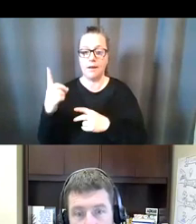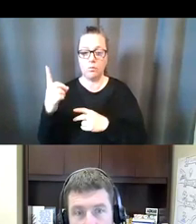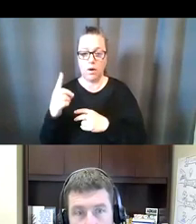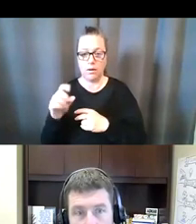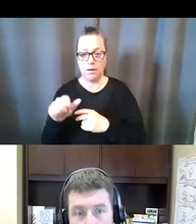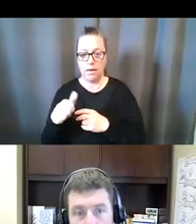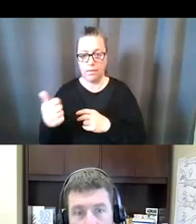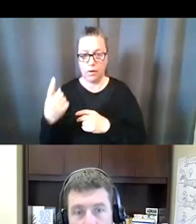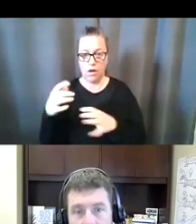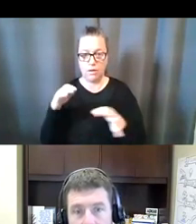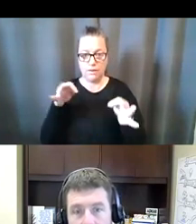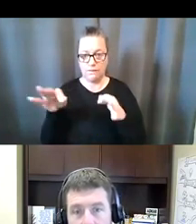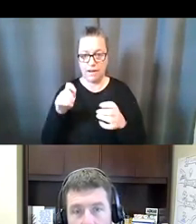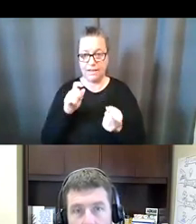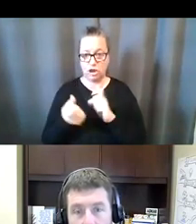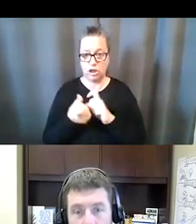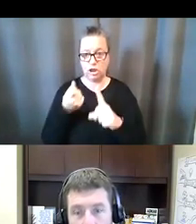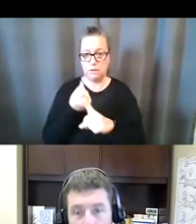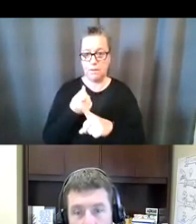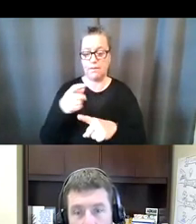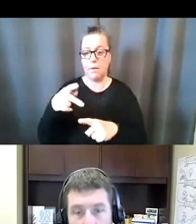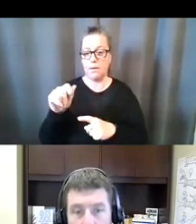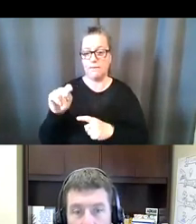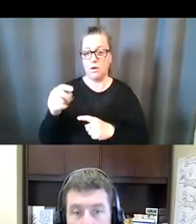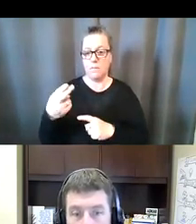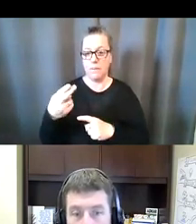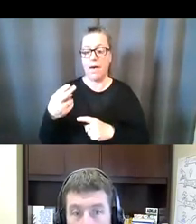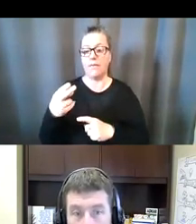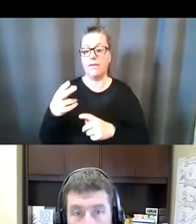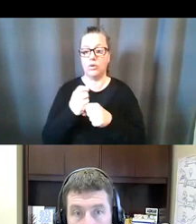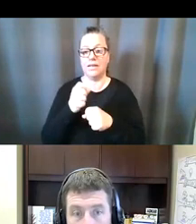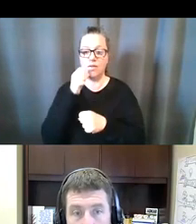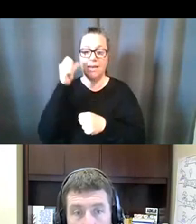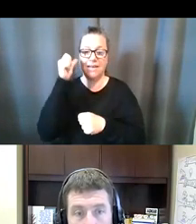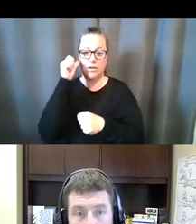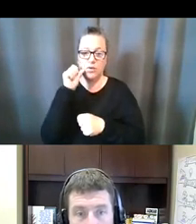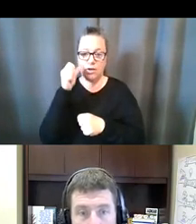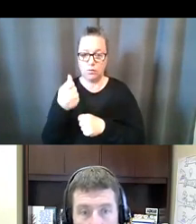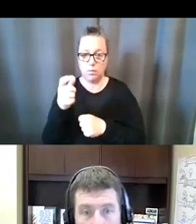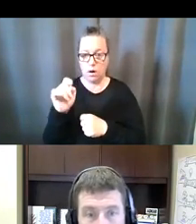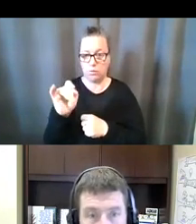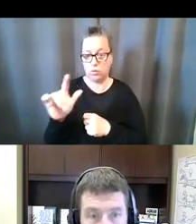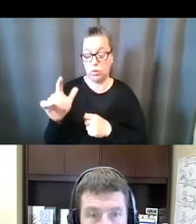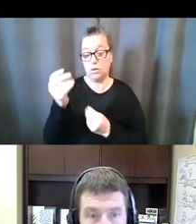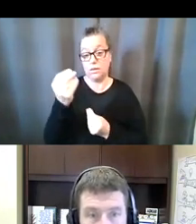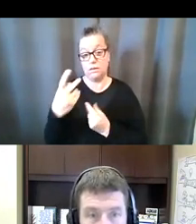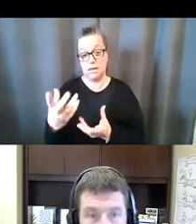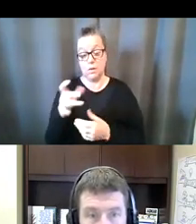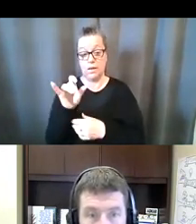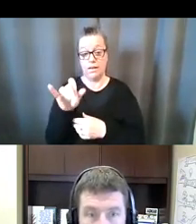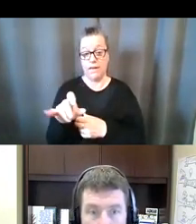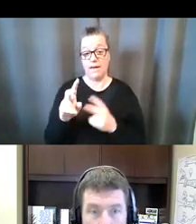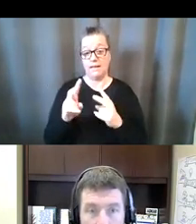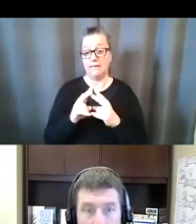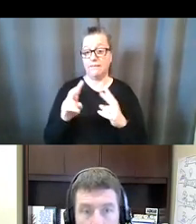defining change impact, and that's going to give you a pathway to get to that yesterday tomorrow tool. Because I'll tell you what, I think it's a very